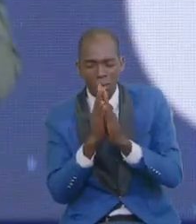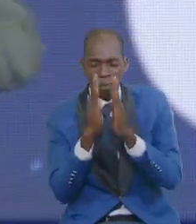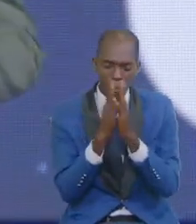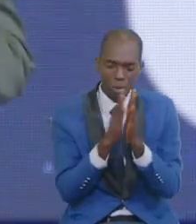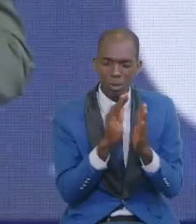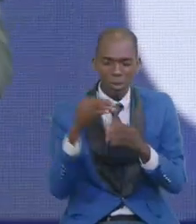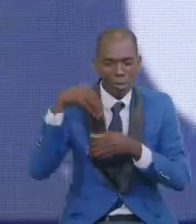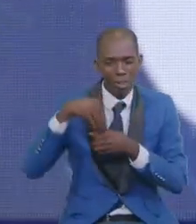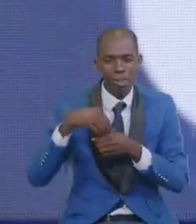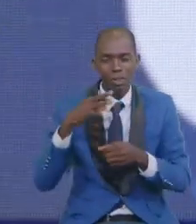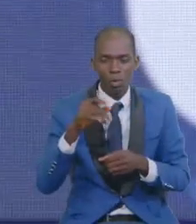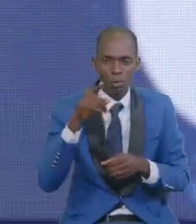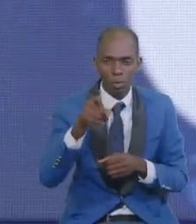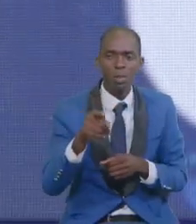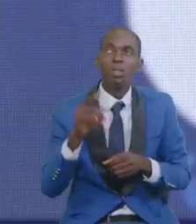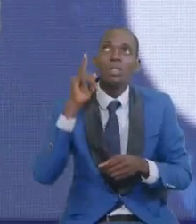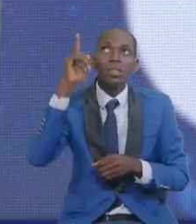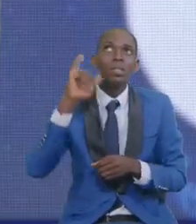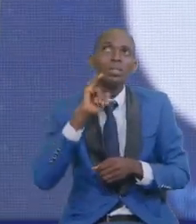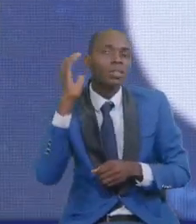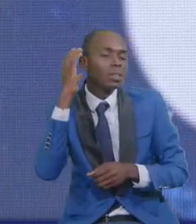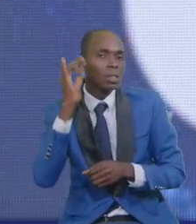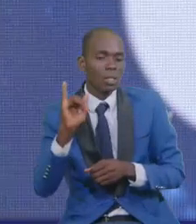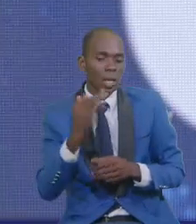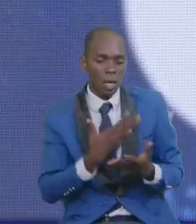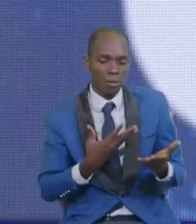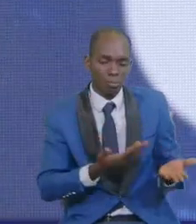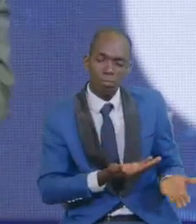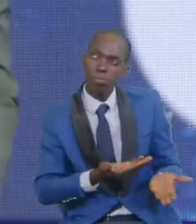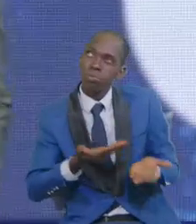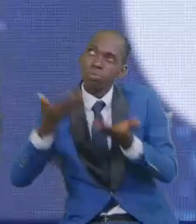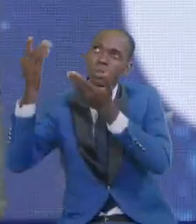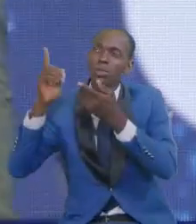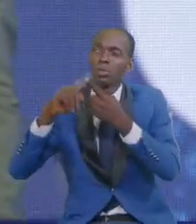you. It's listening to you. It's transferring that to the Father's attention.